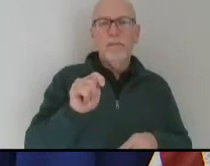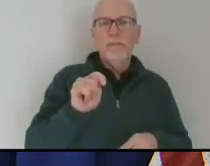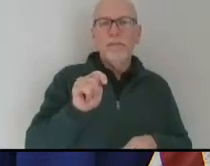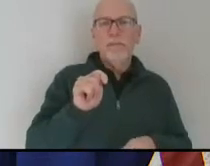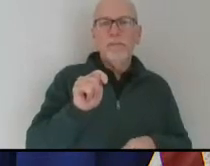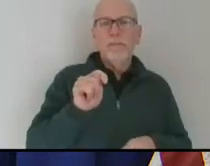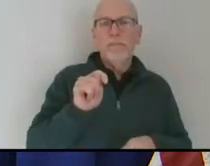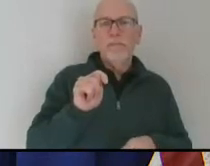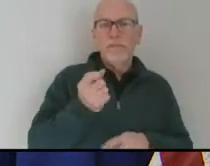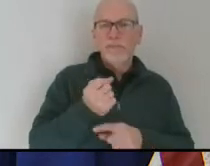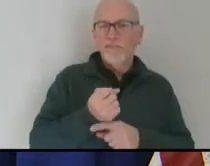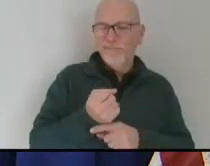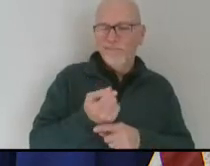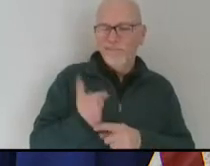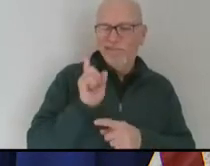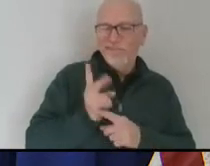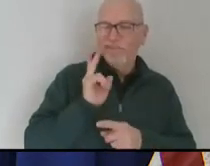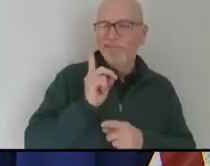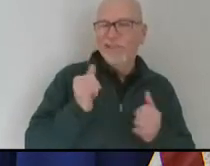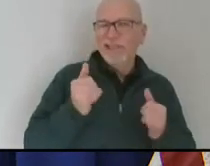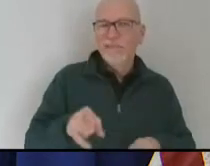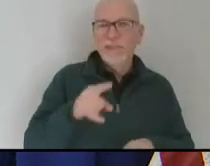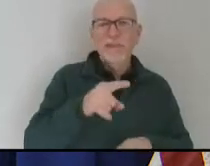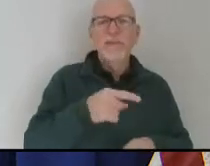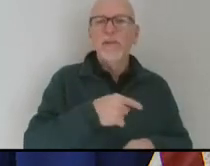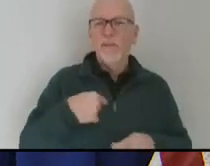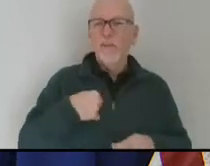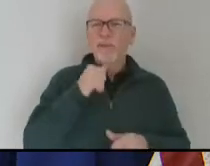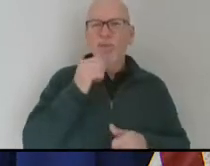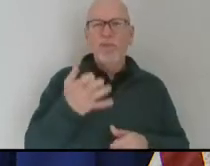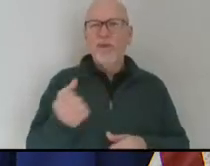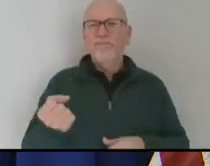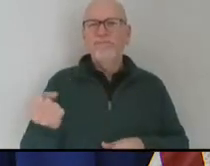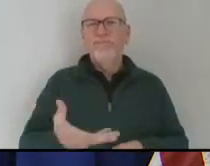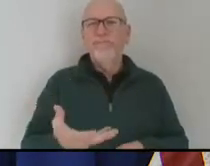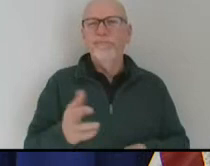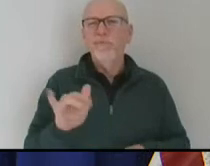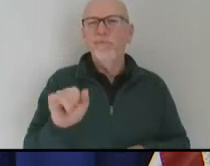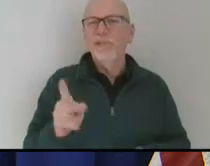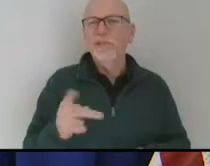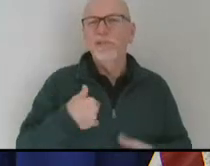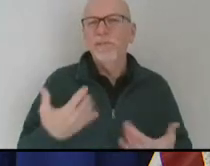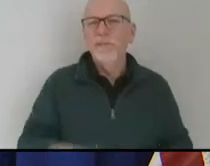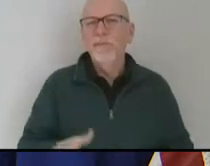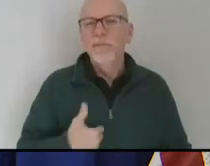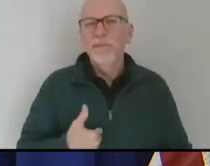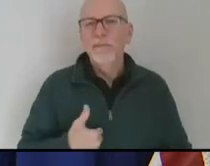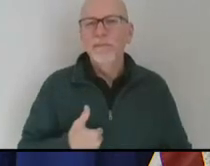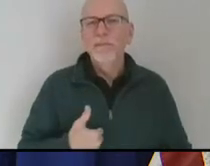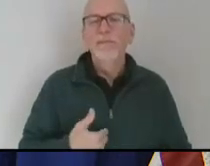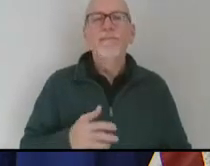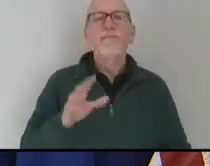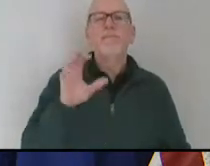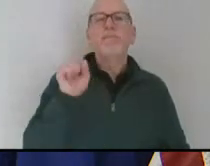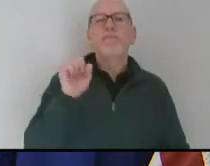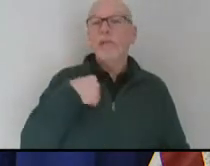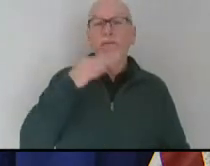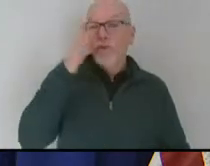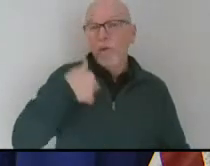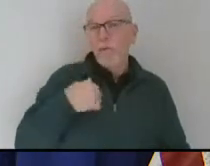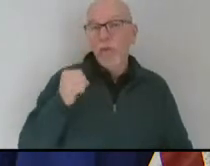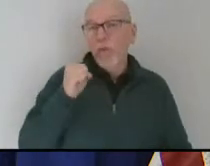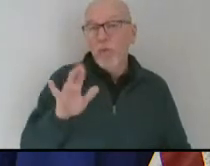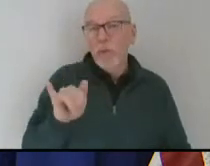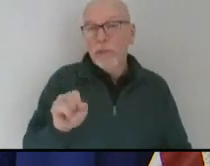just days before that, we weren't going to chance it, and I won't chance it in the future. And so I'm pleased,